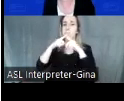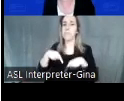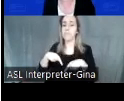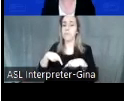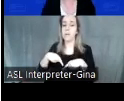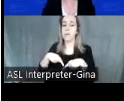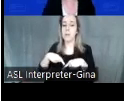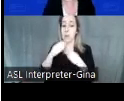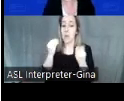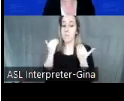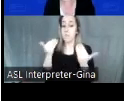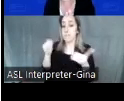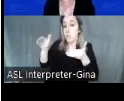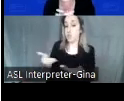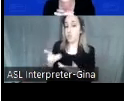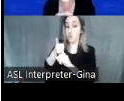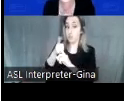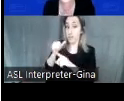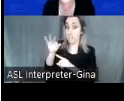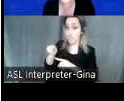can introduce yourself if you're with us.